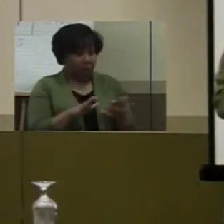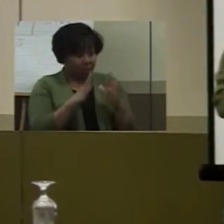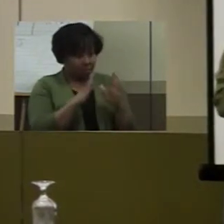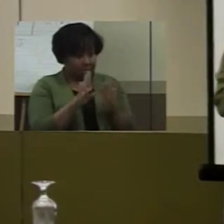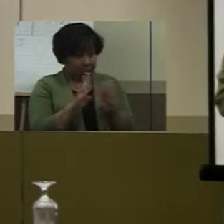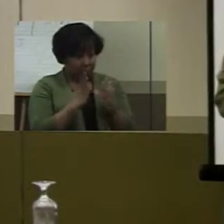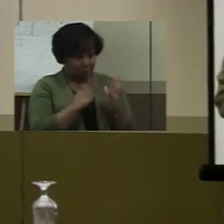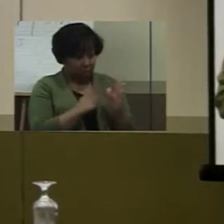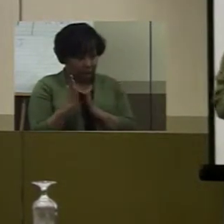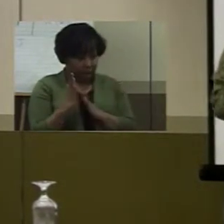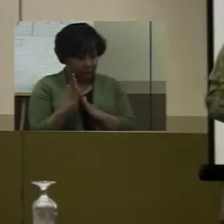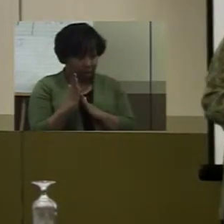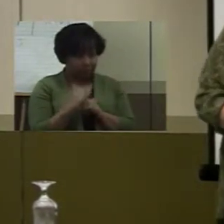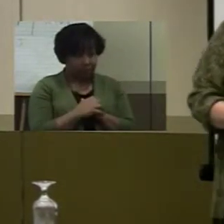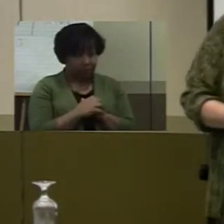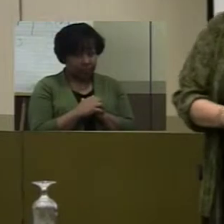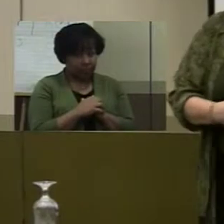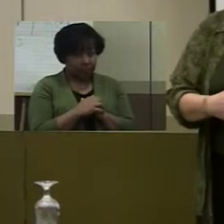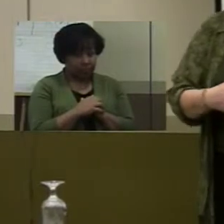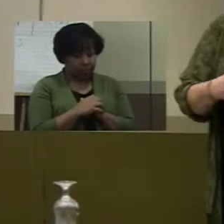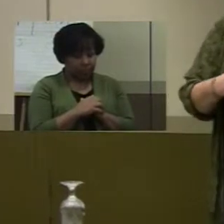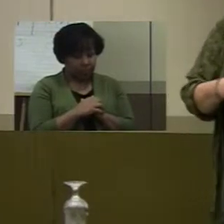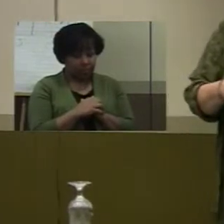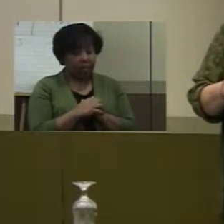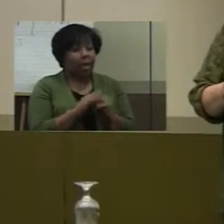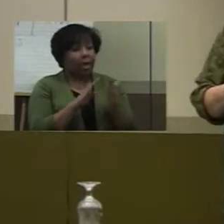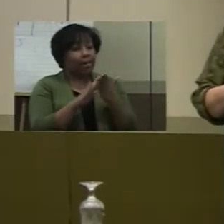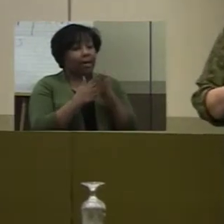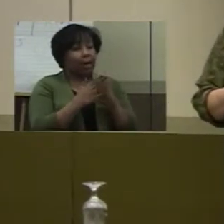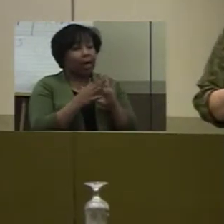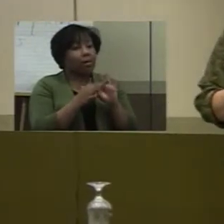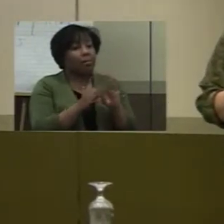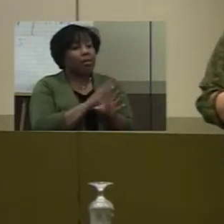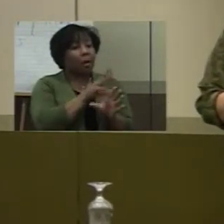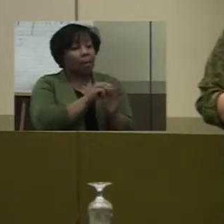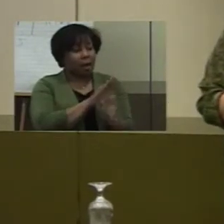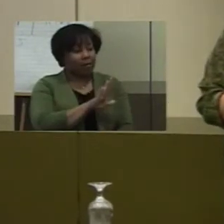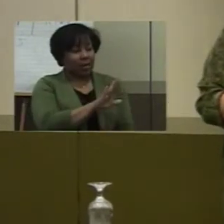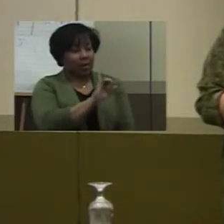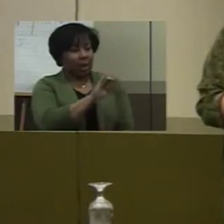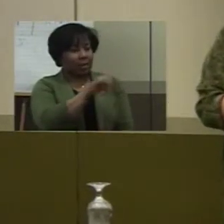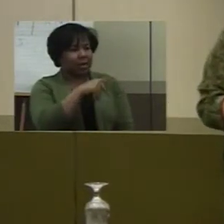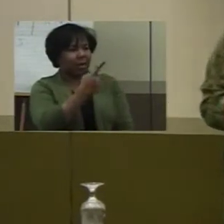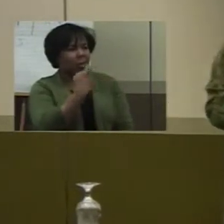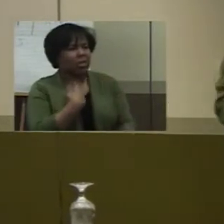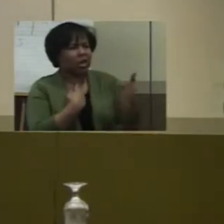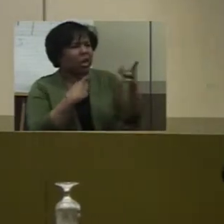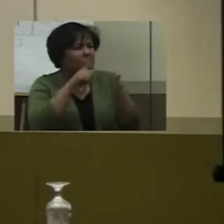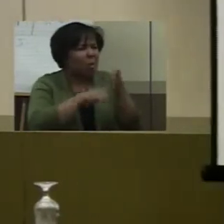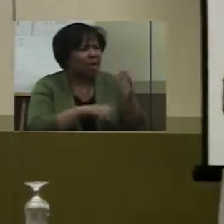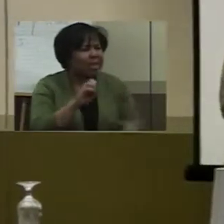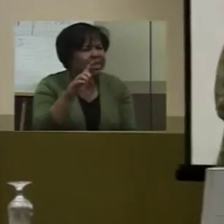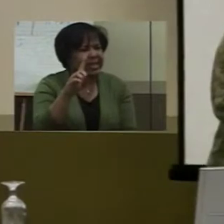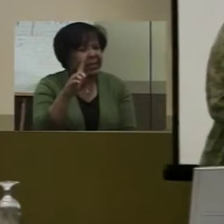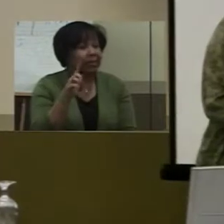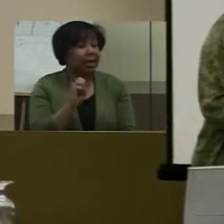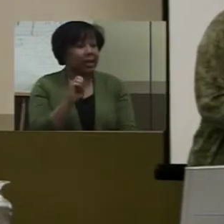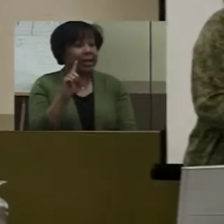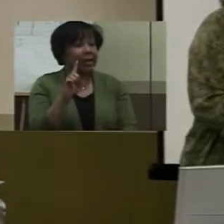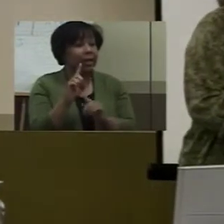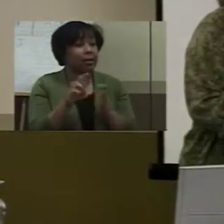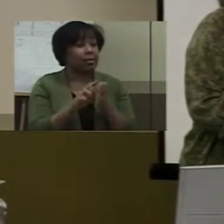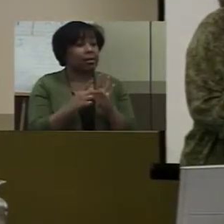behavior intervention plan, it does become part of the IEP. Yes? What's the ED?